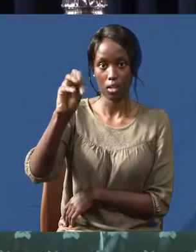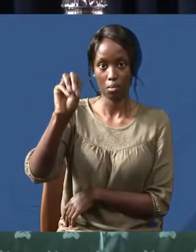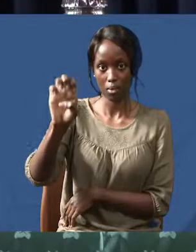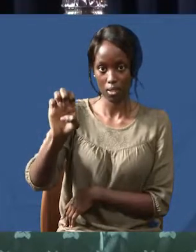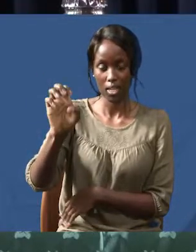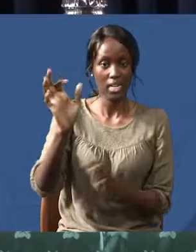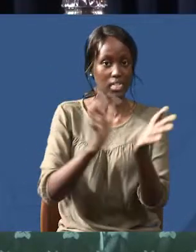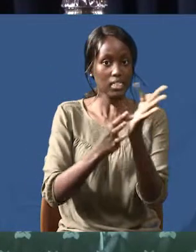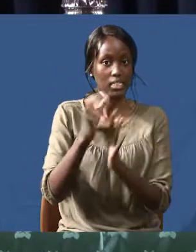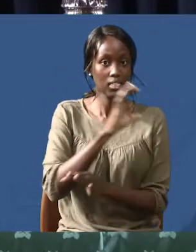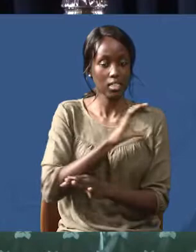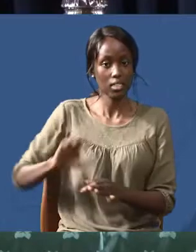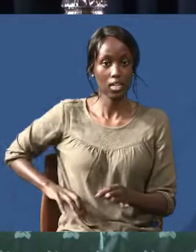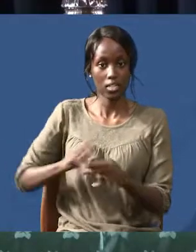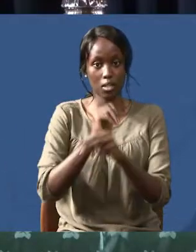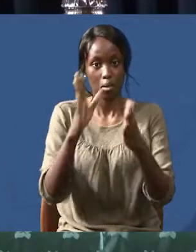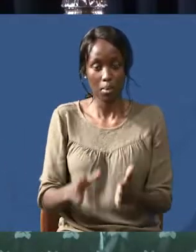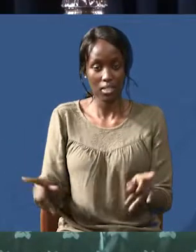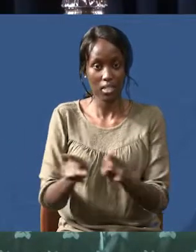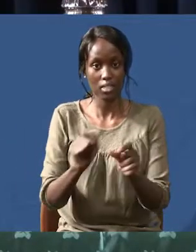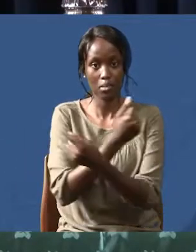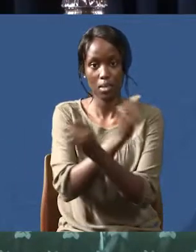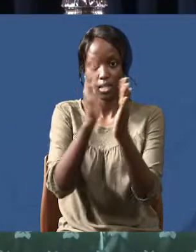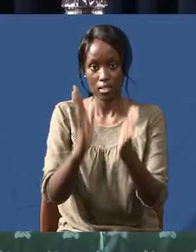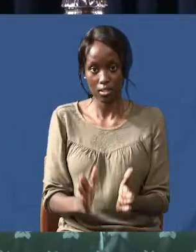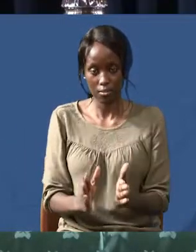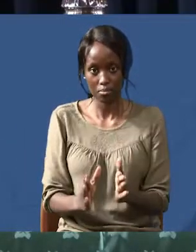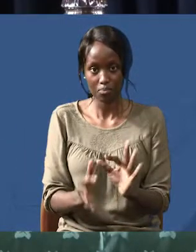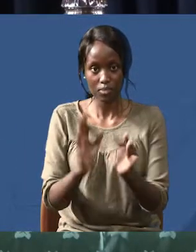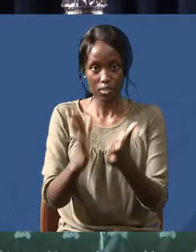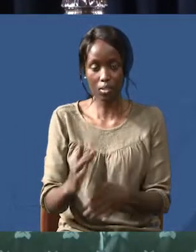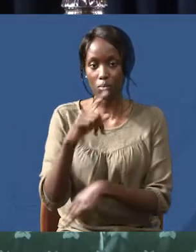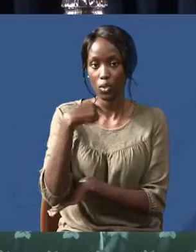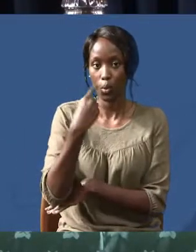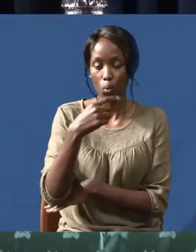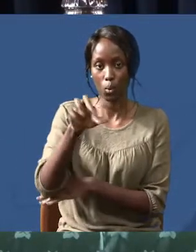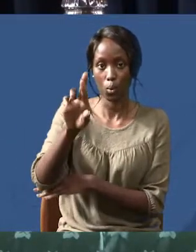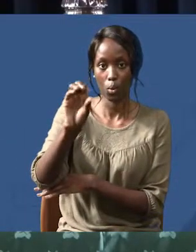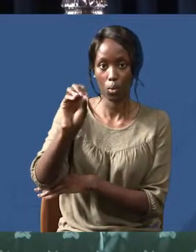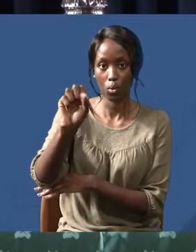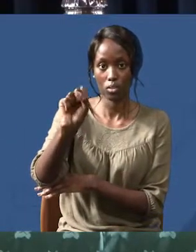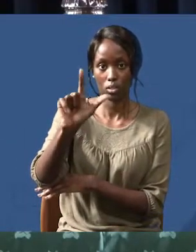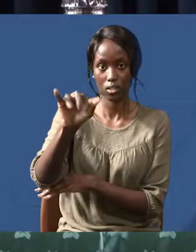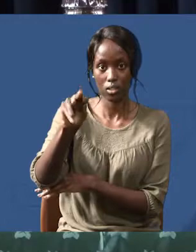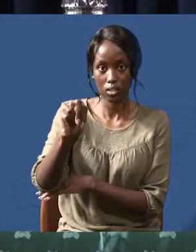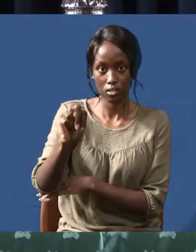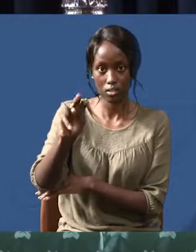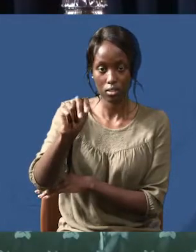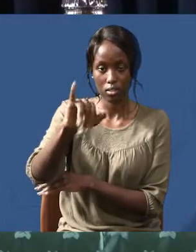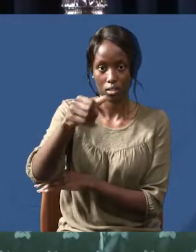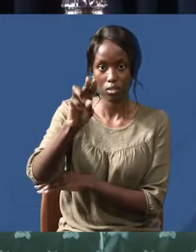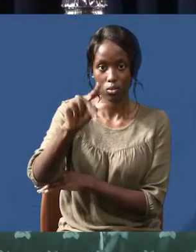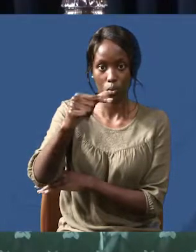my life. My sign language interpreter this morning will be Roslyn